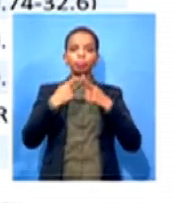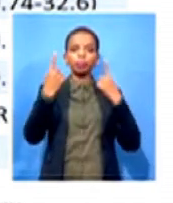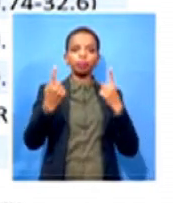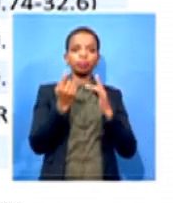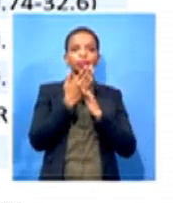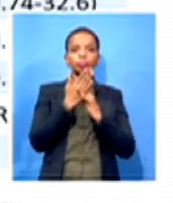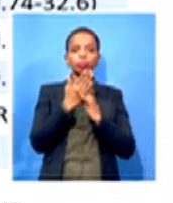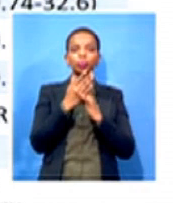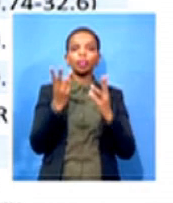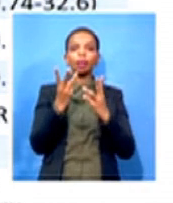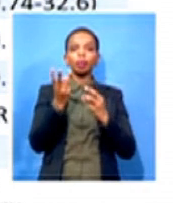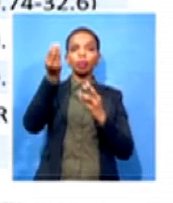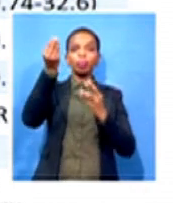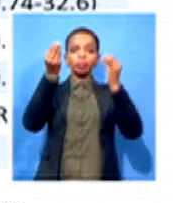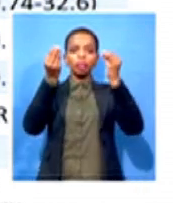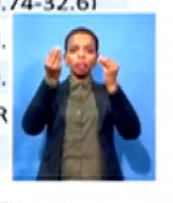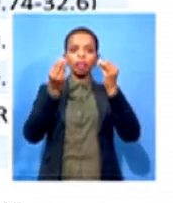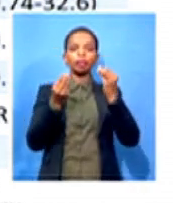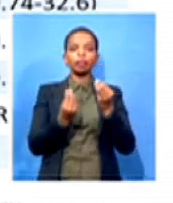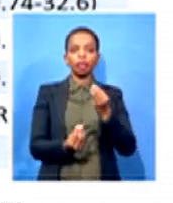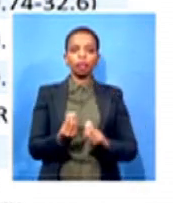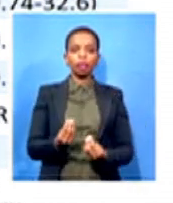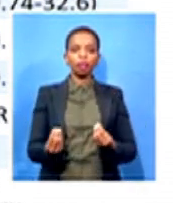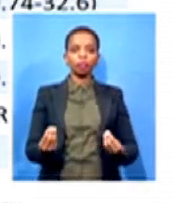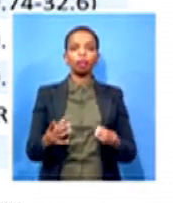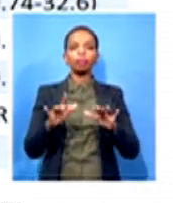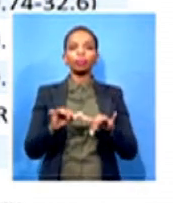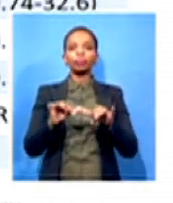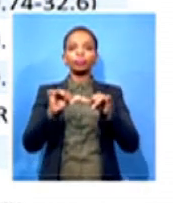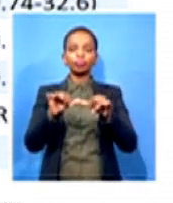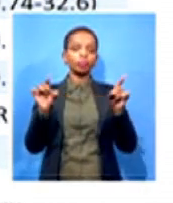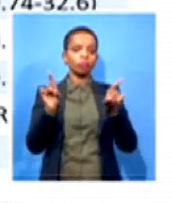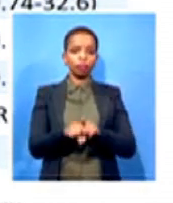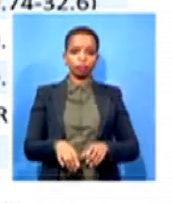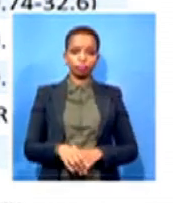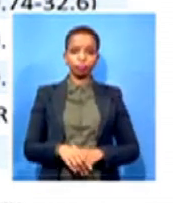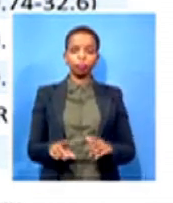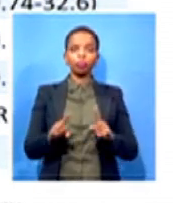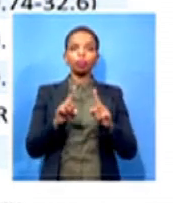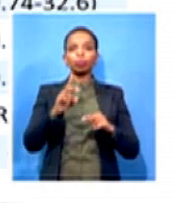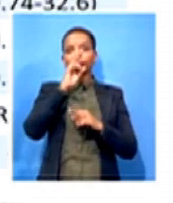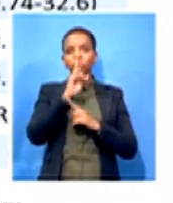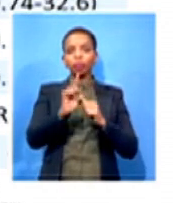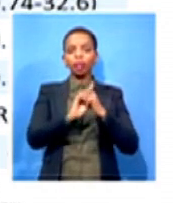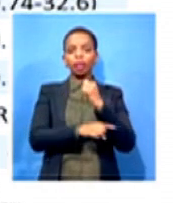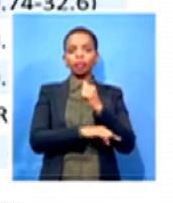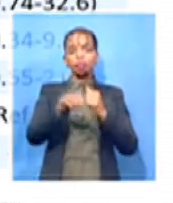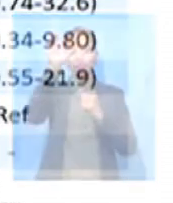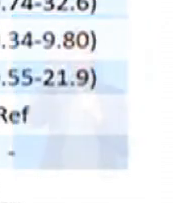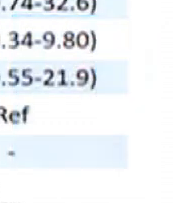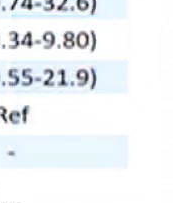susceptibility. Again, if you look at the last column, what you're looking at the odds, if the numbers in brackets